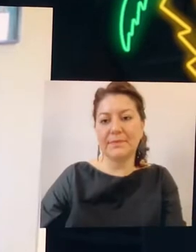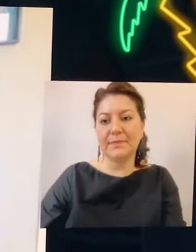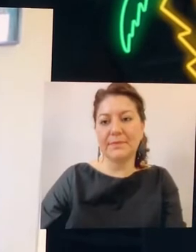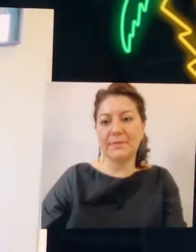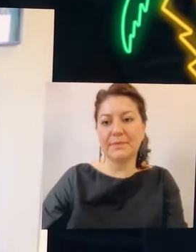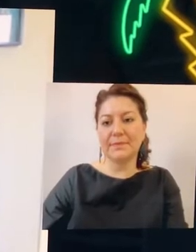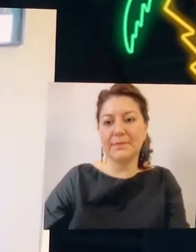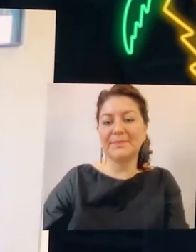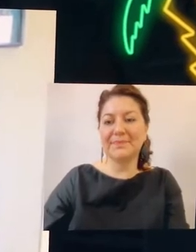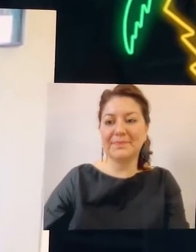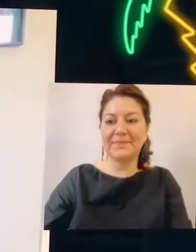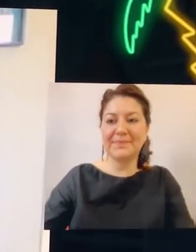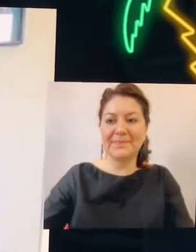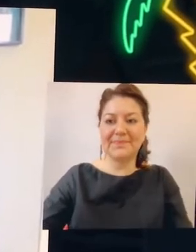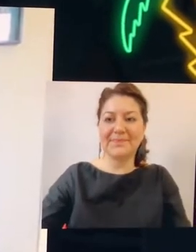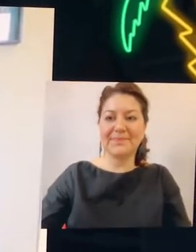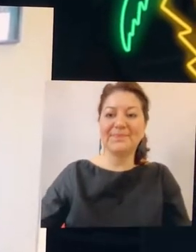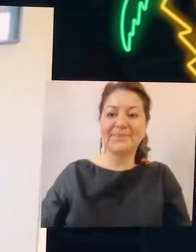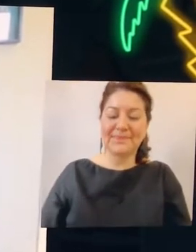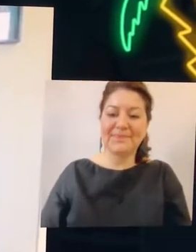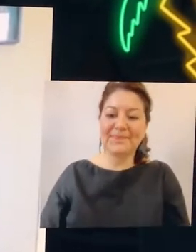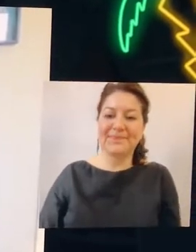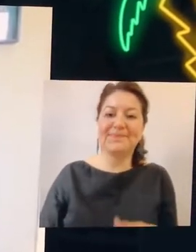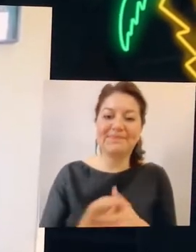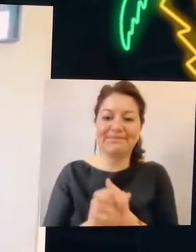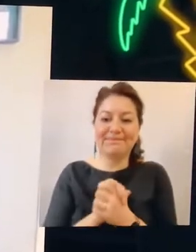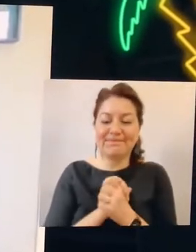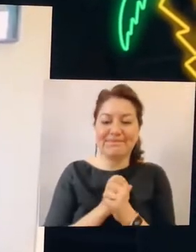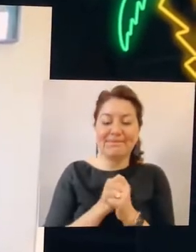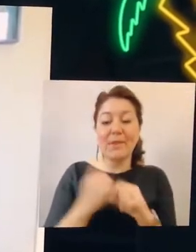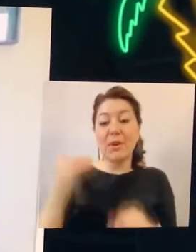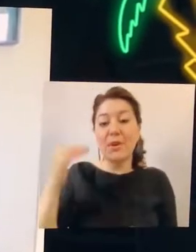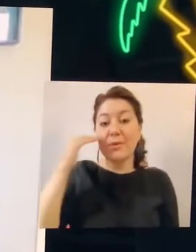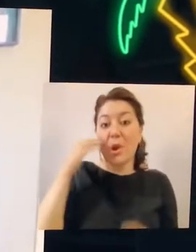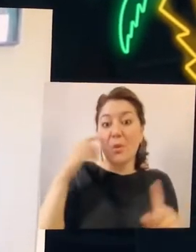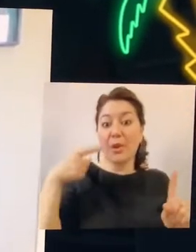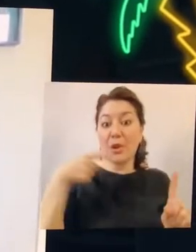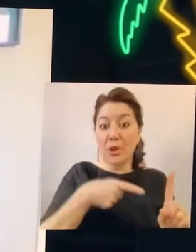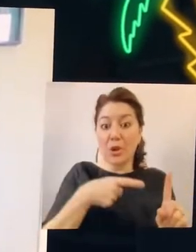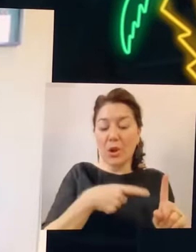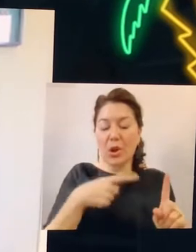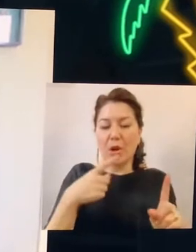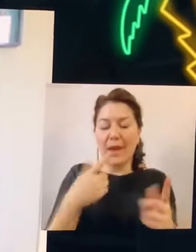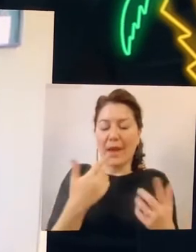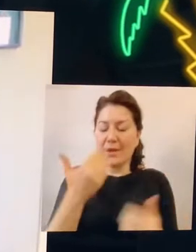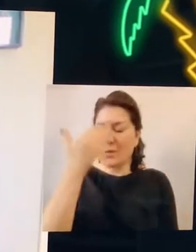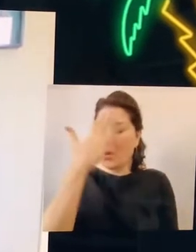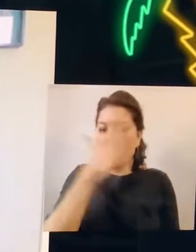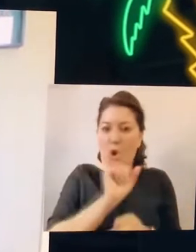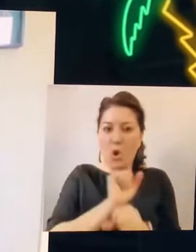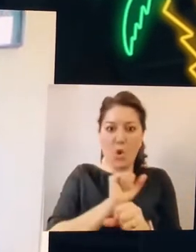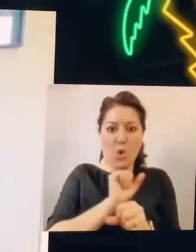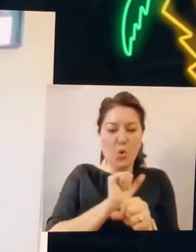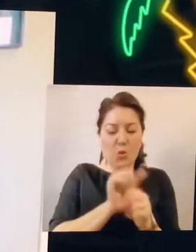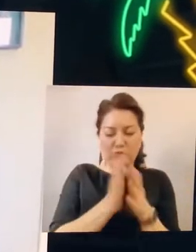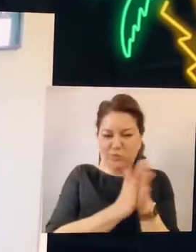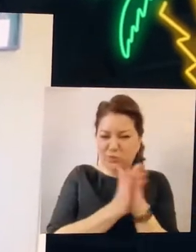with her, I can attest to the fact that she has a fierce work ethic. And she has worked so